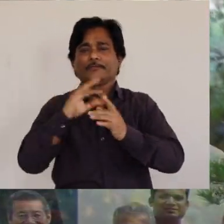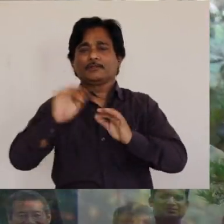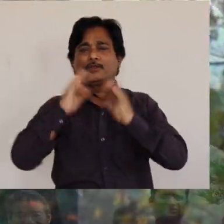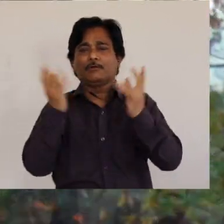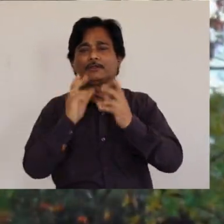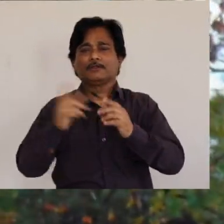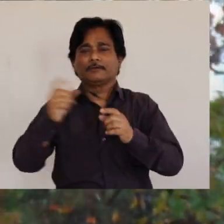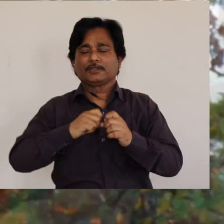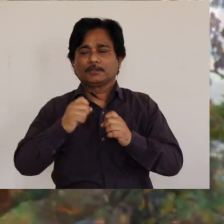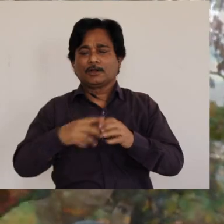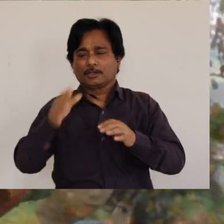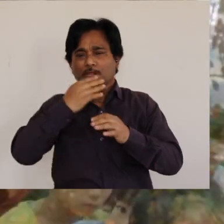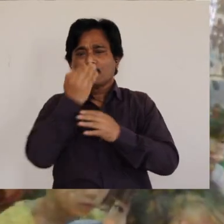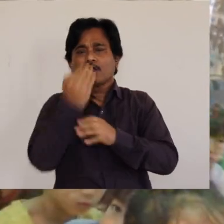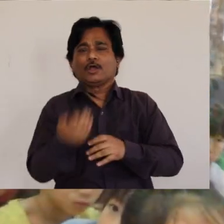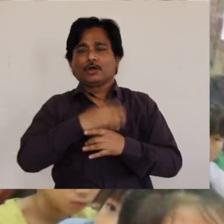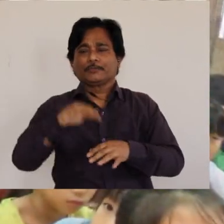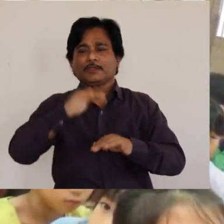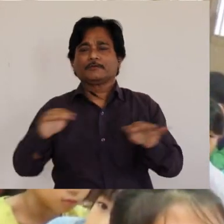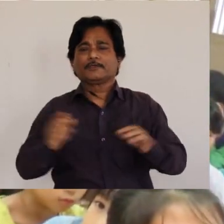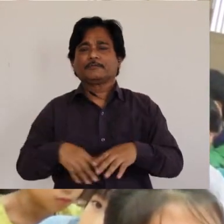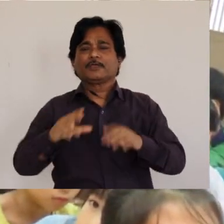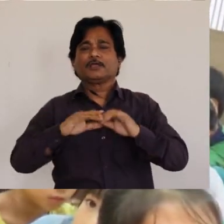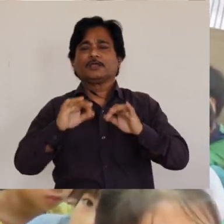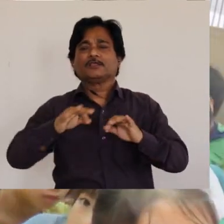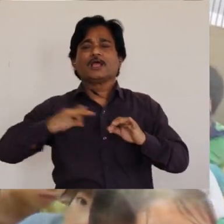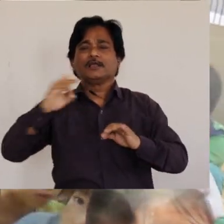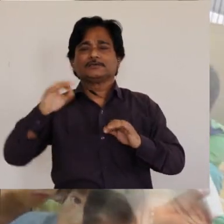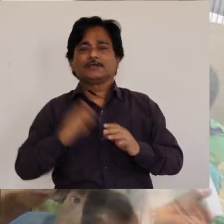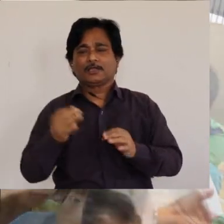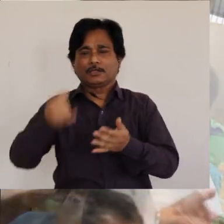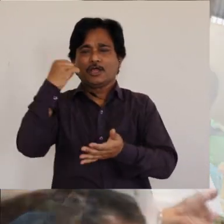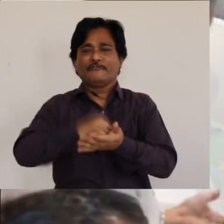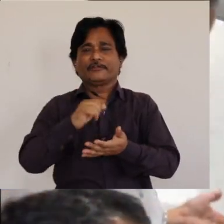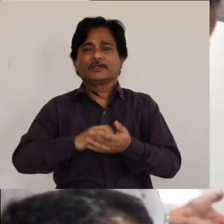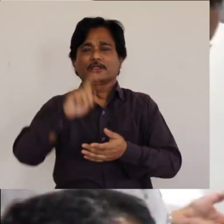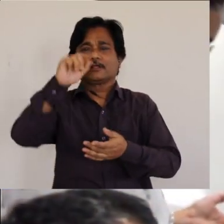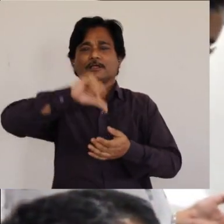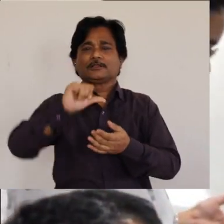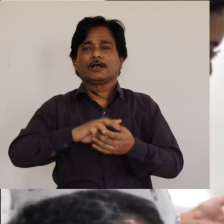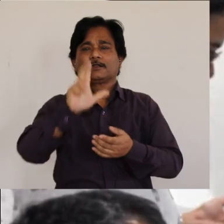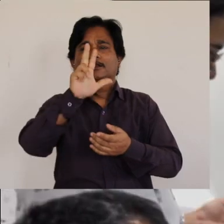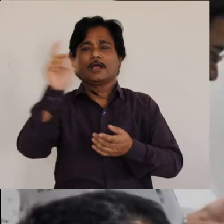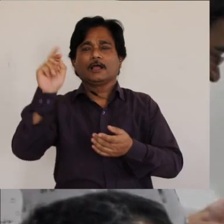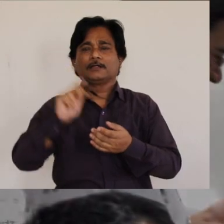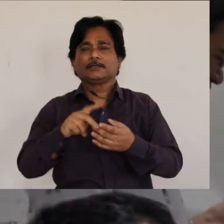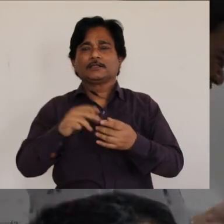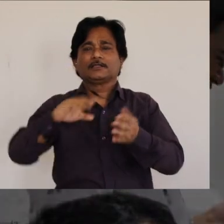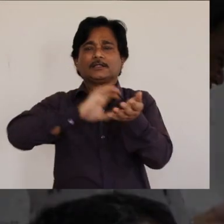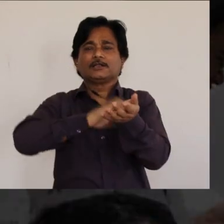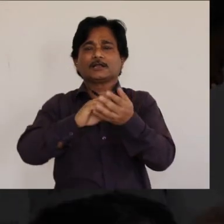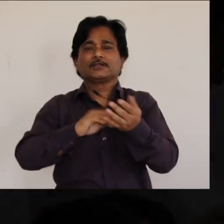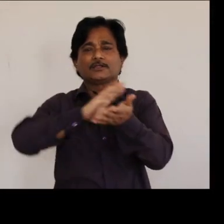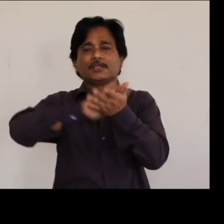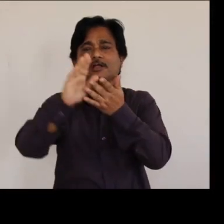development of well-being and well-doing of marginalized people of Asia. Founded in 1980 based on the experience of